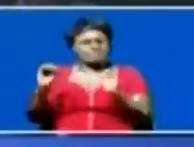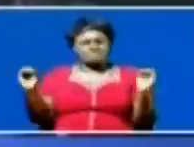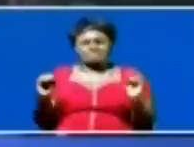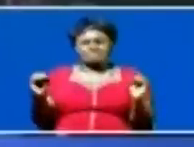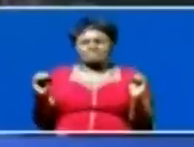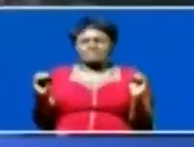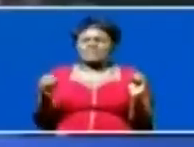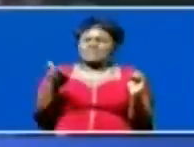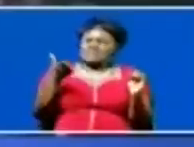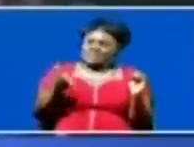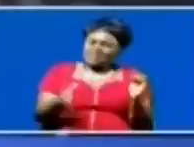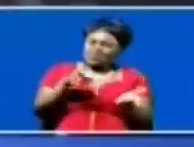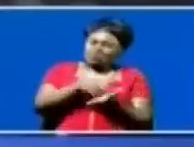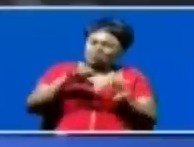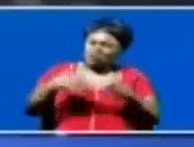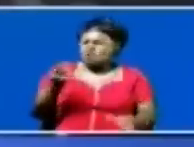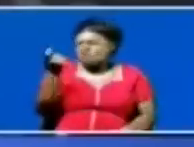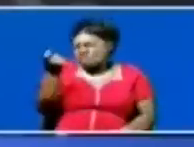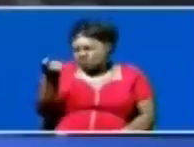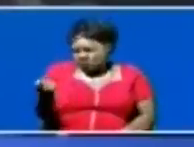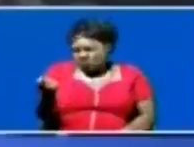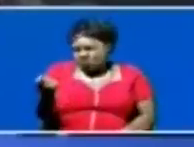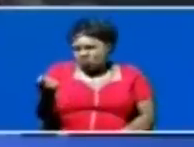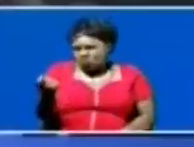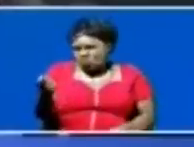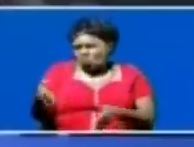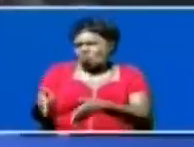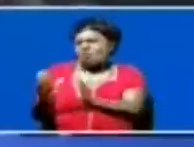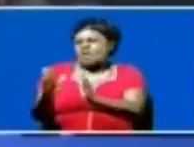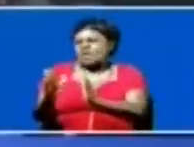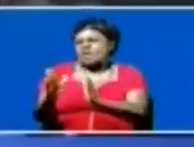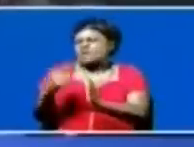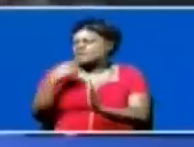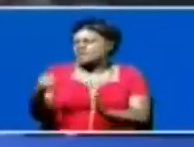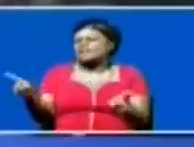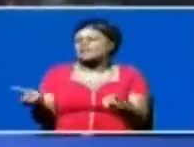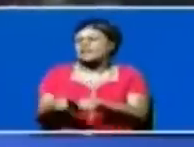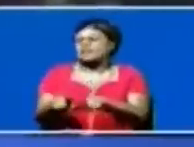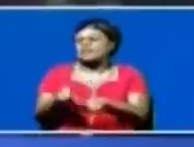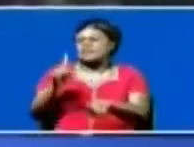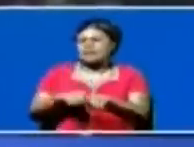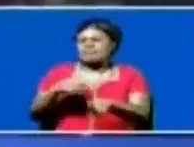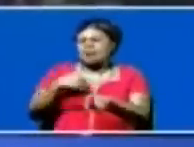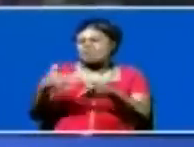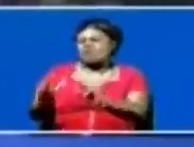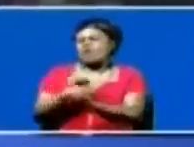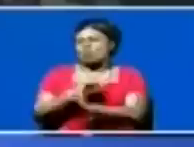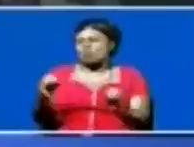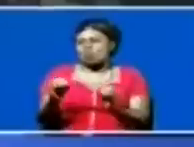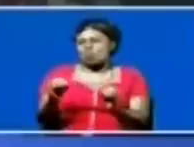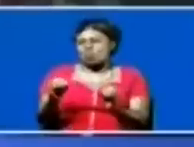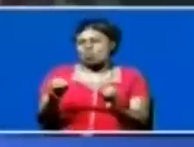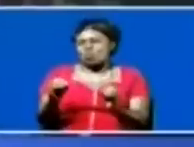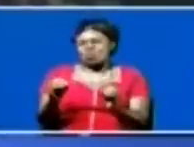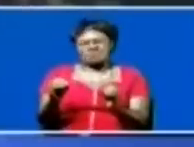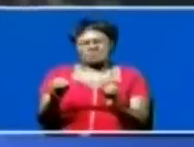say. This is a case where it is minority having their way and having their say, even when they didn't have a way. Really, so it's a